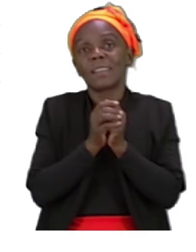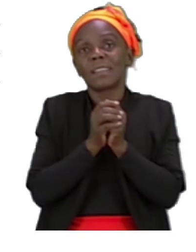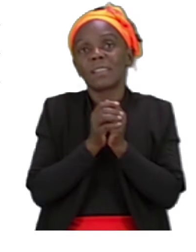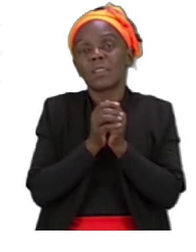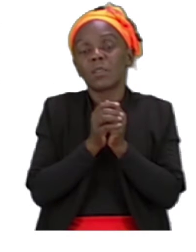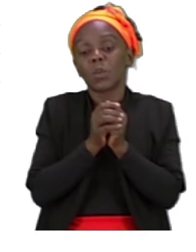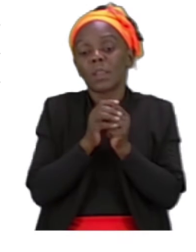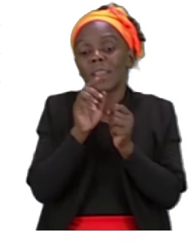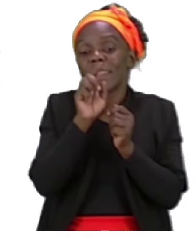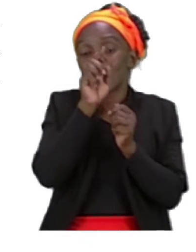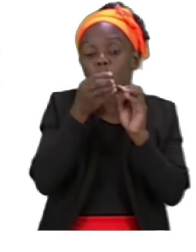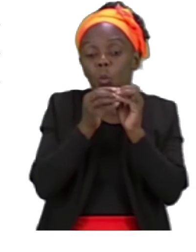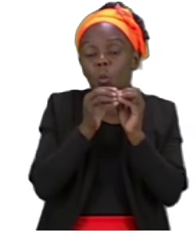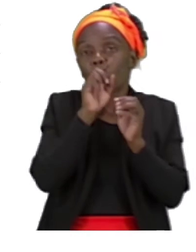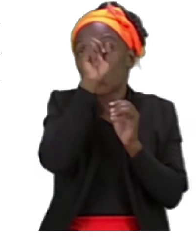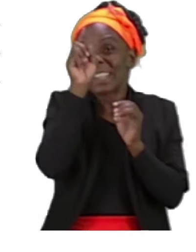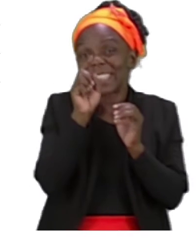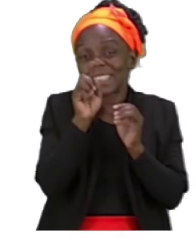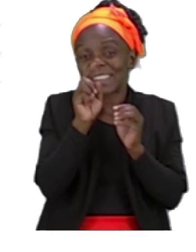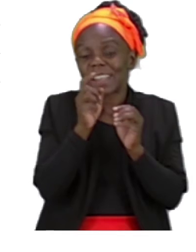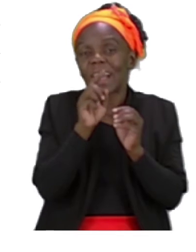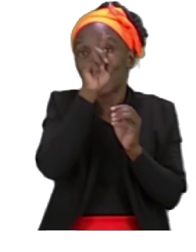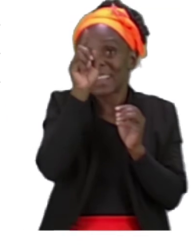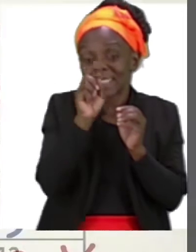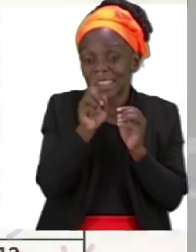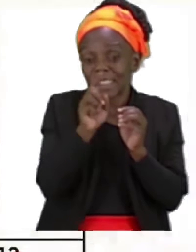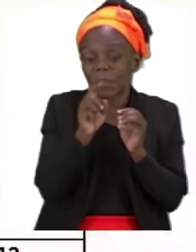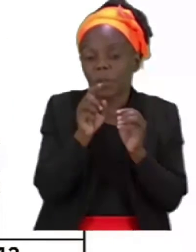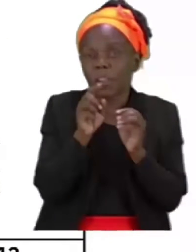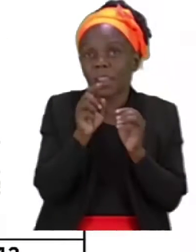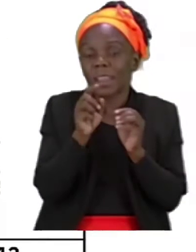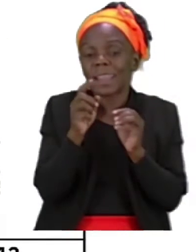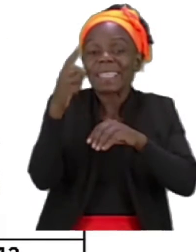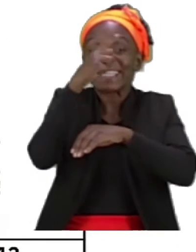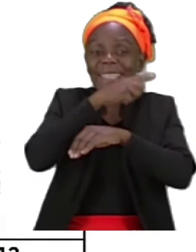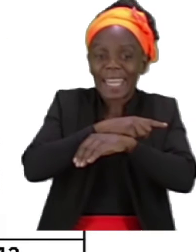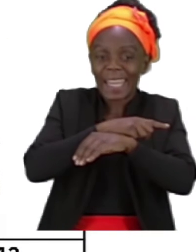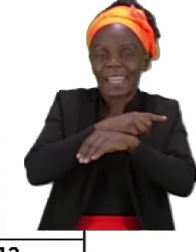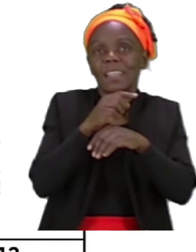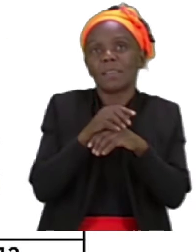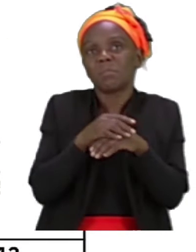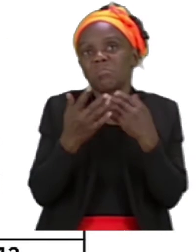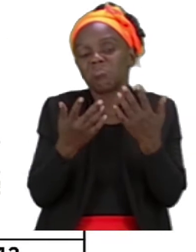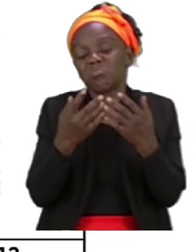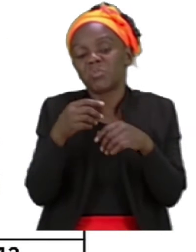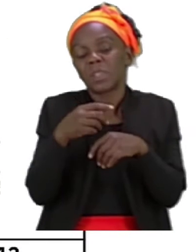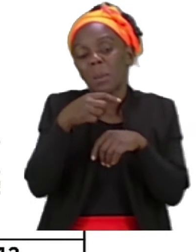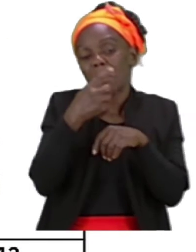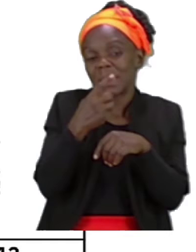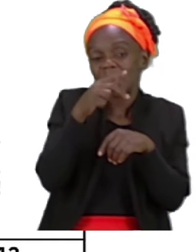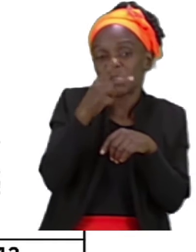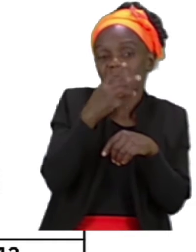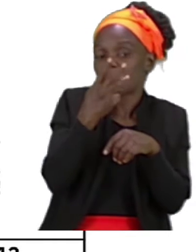talking about Monday or up to Sunday. Make sure that